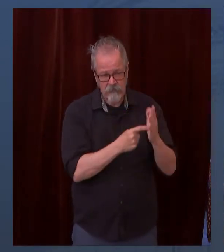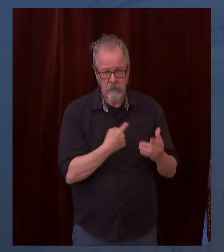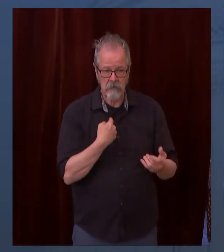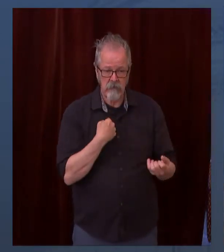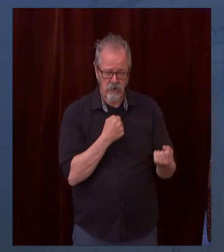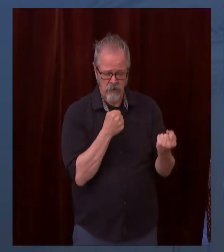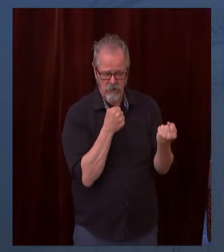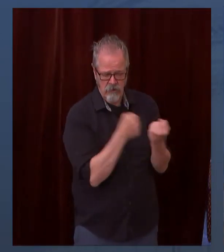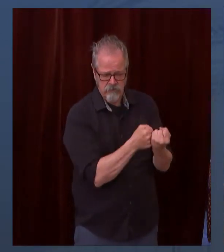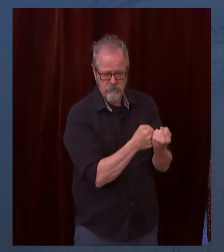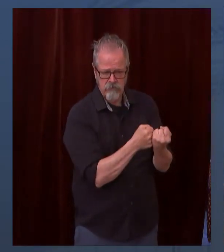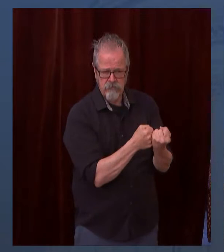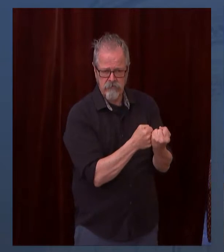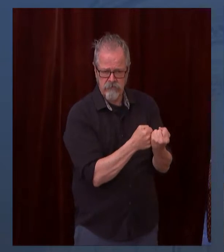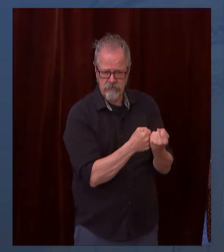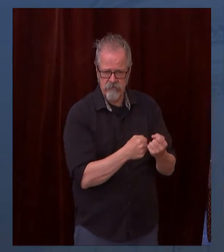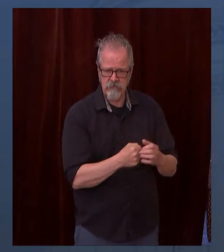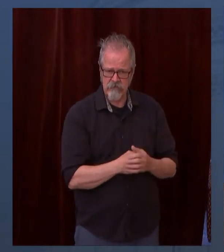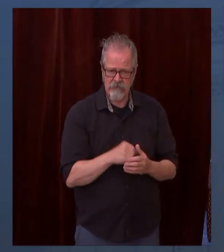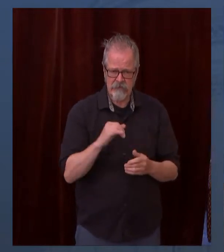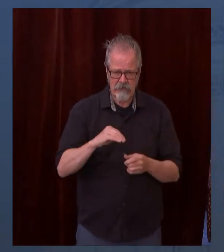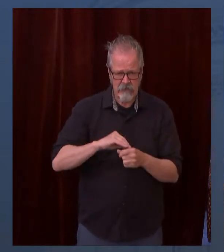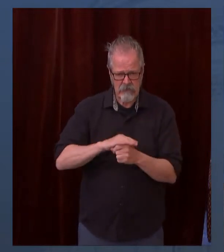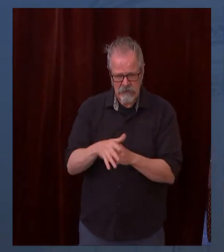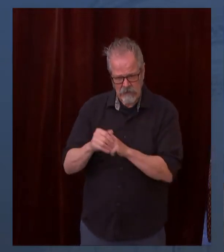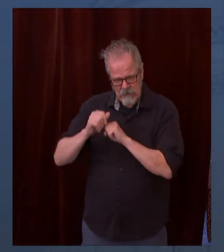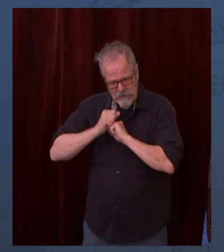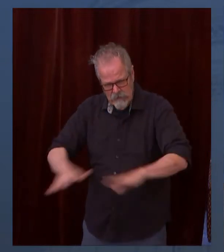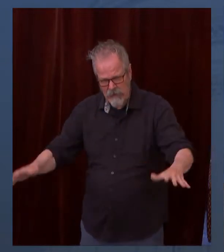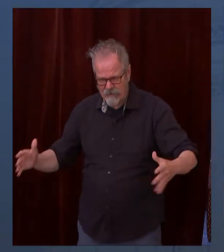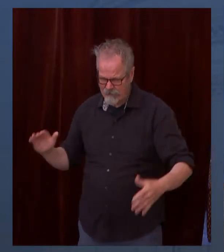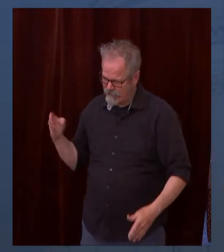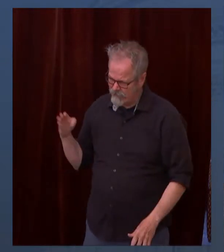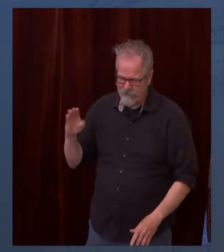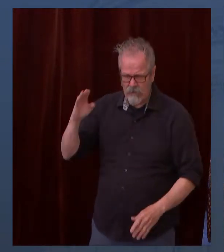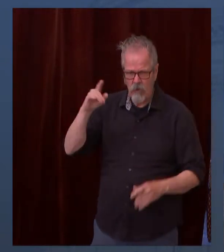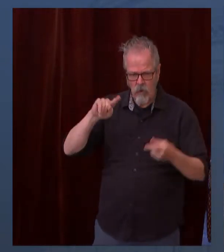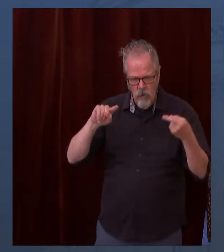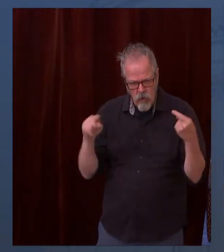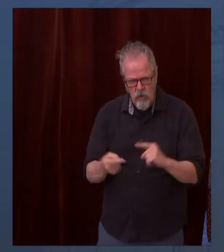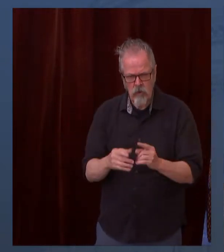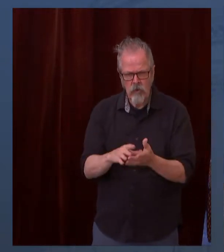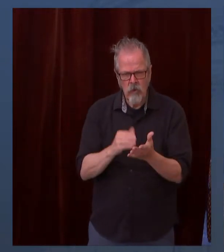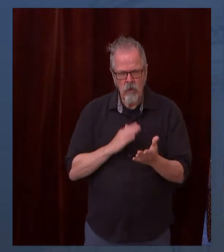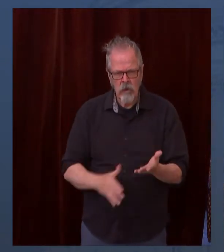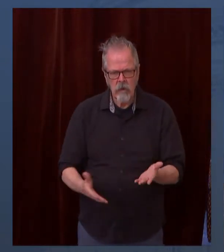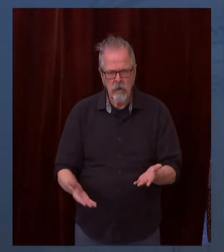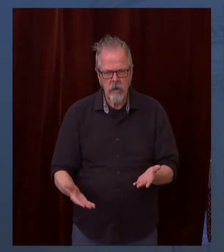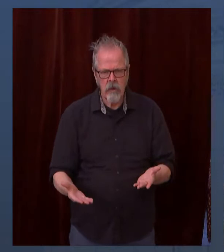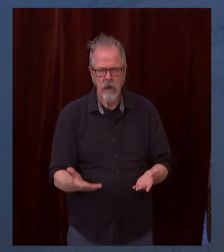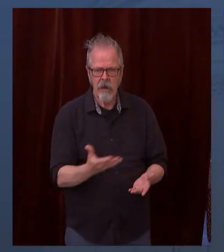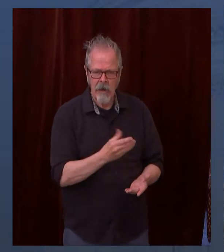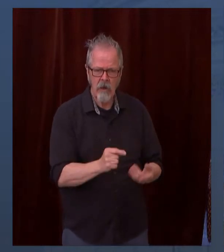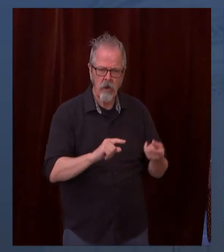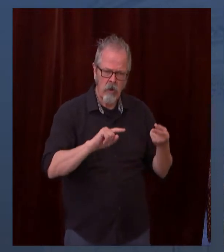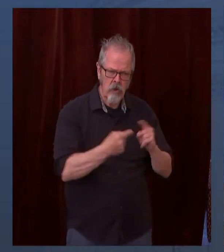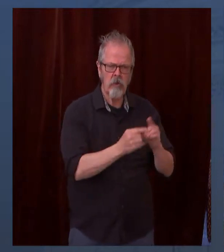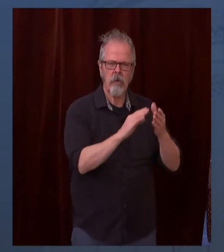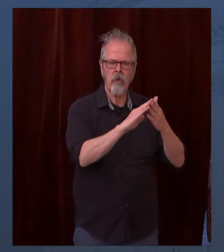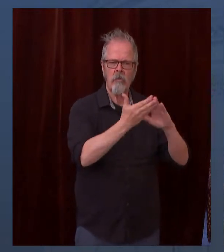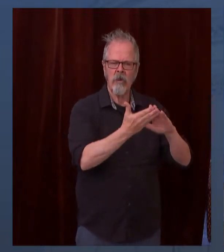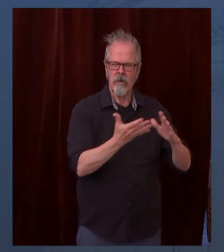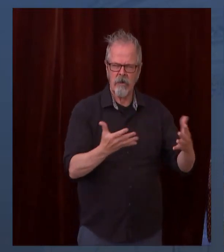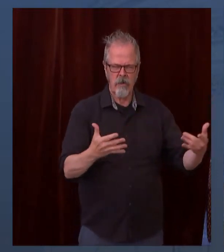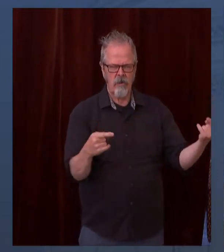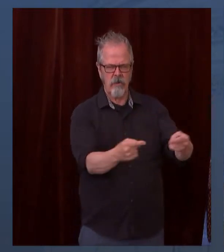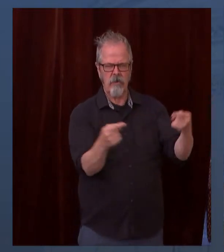students, and again, this is becoming a much more dangerous situation for people under the age of 40, but